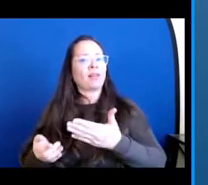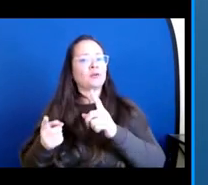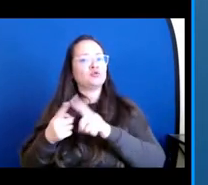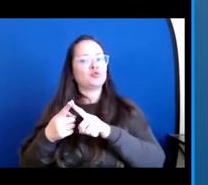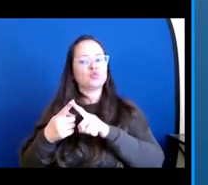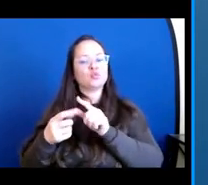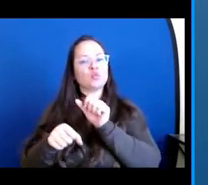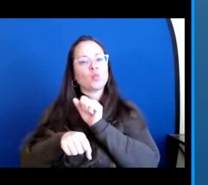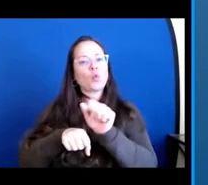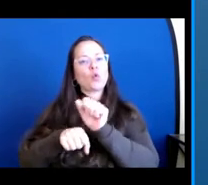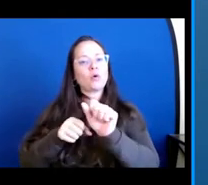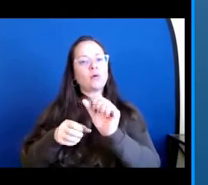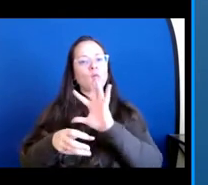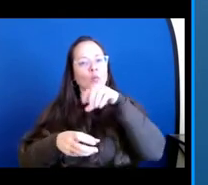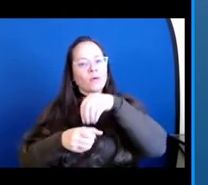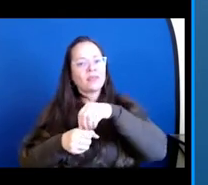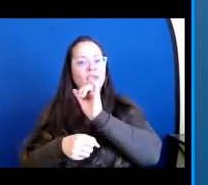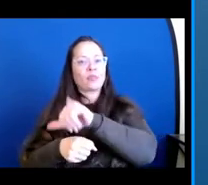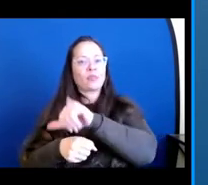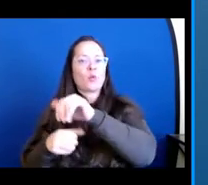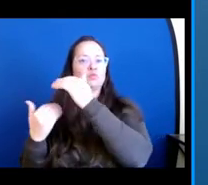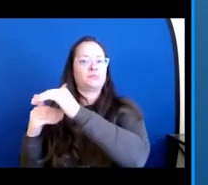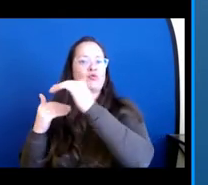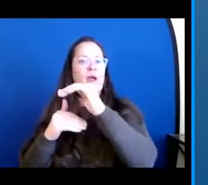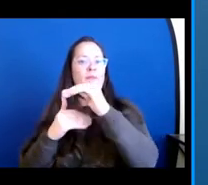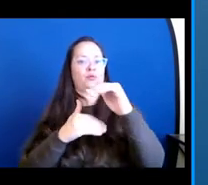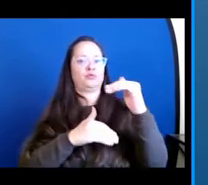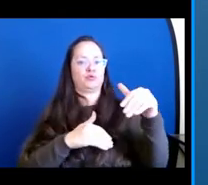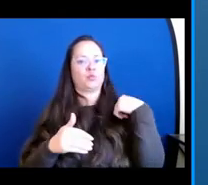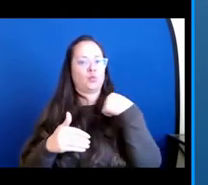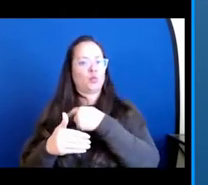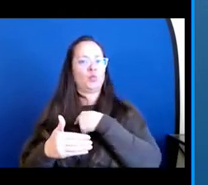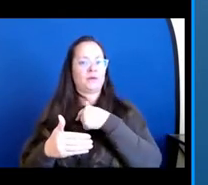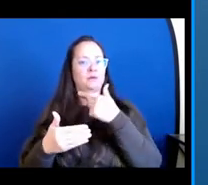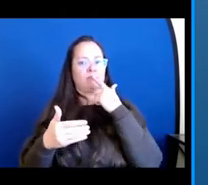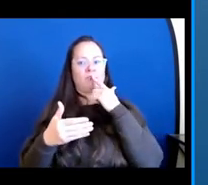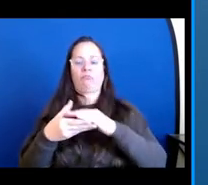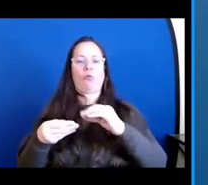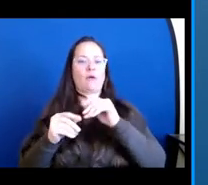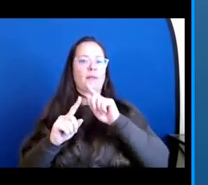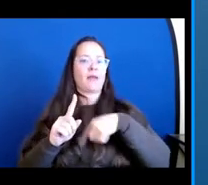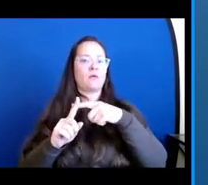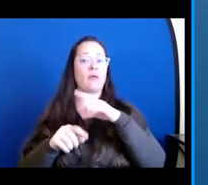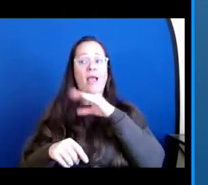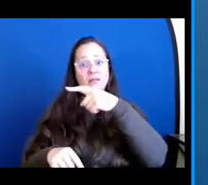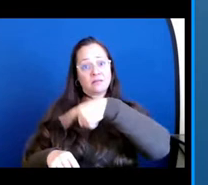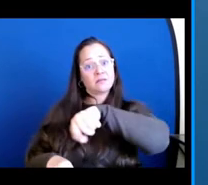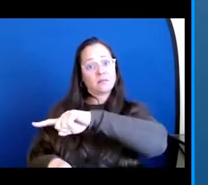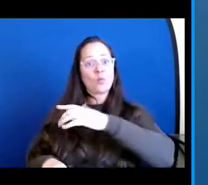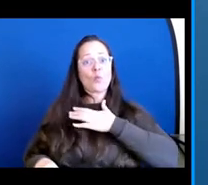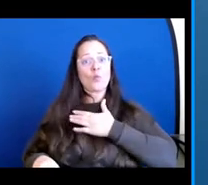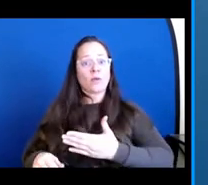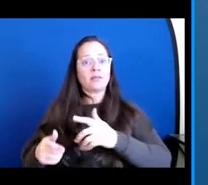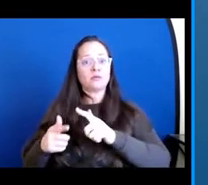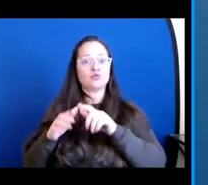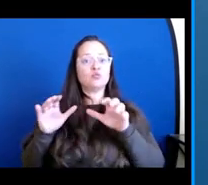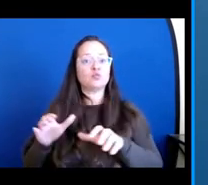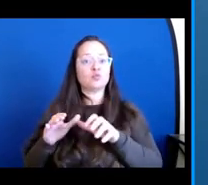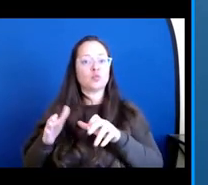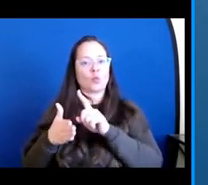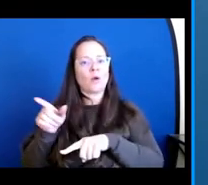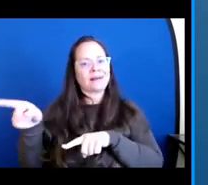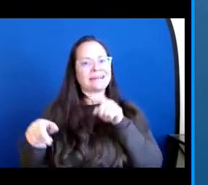we've been talking about and has been willing to say that they will do what they need to do back home